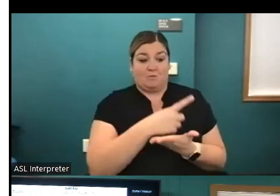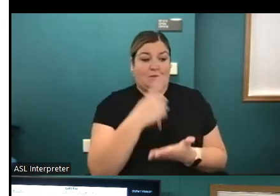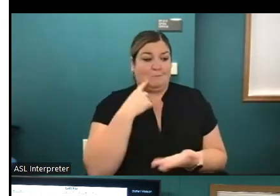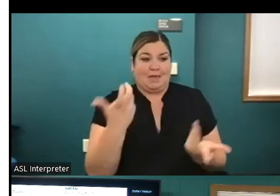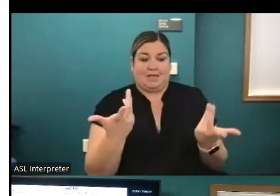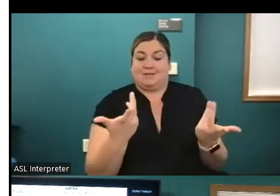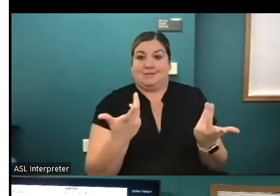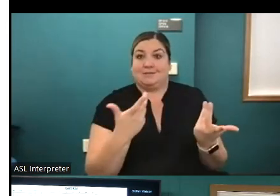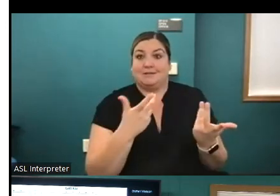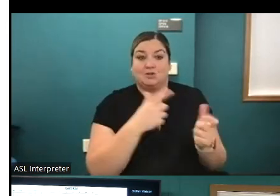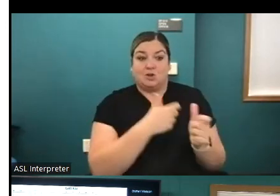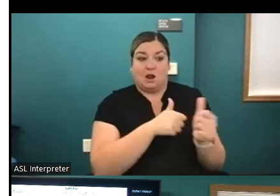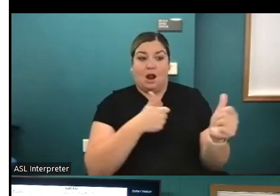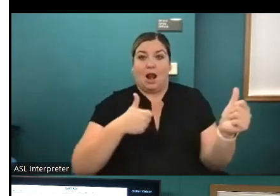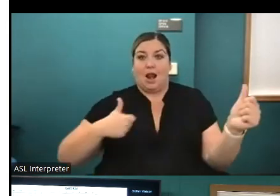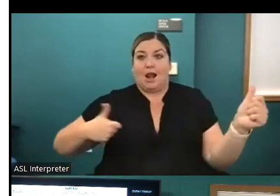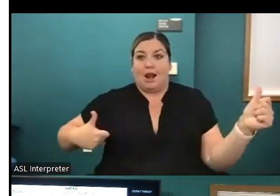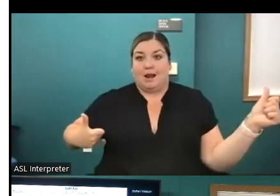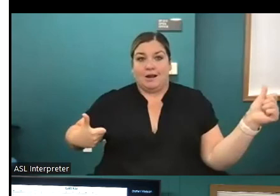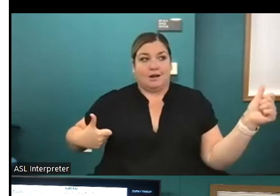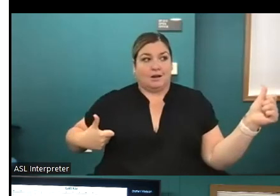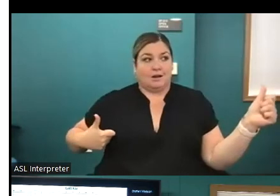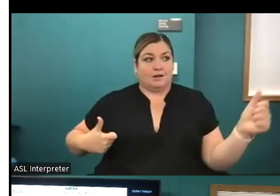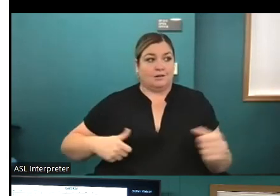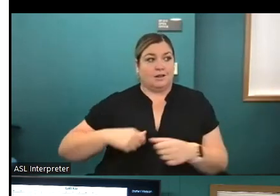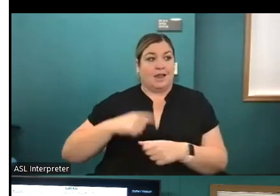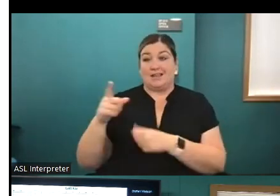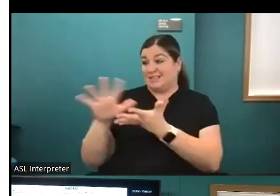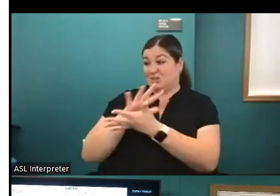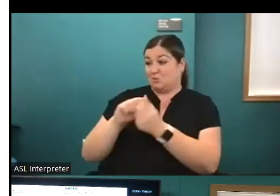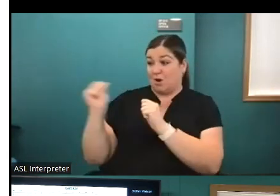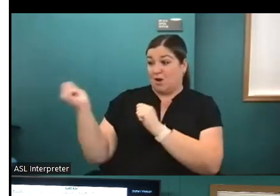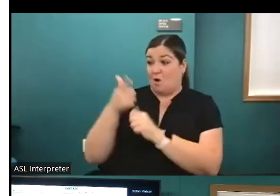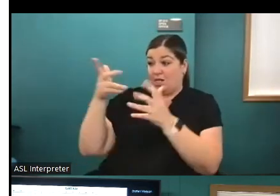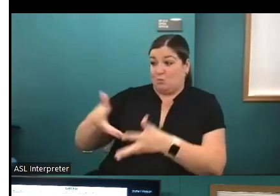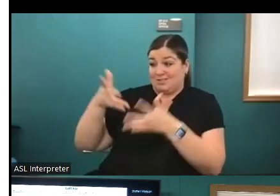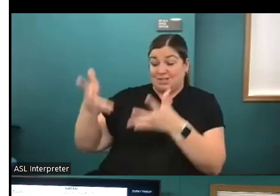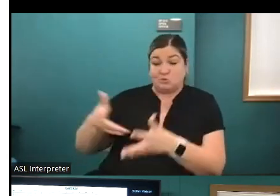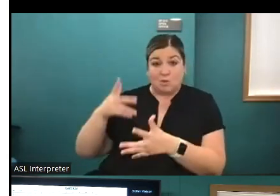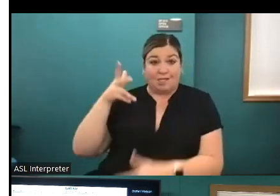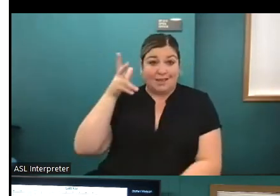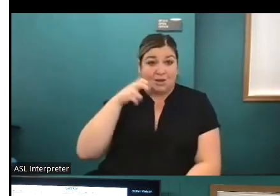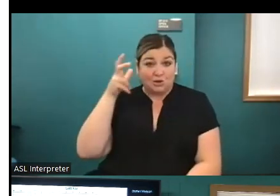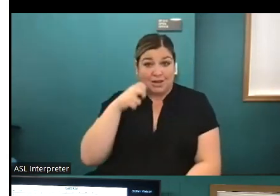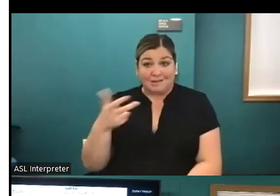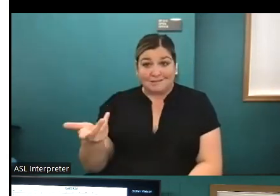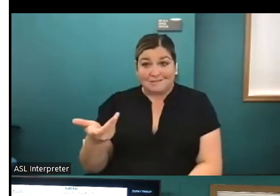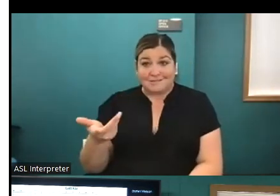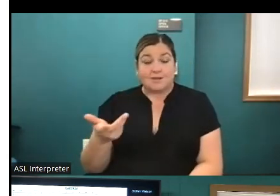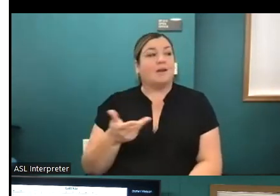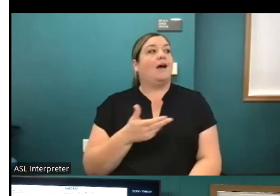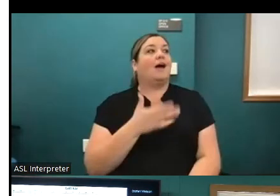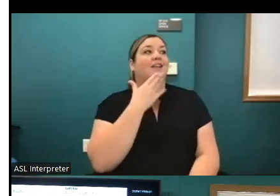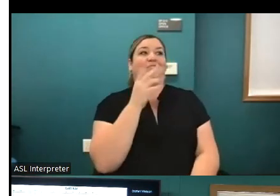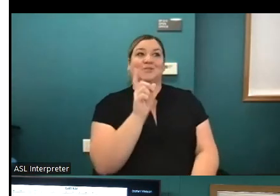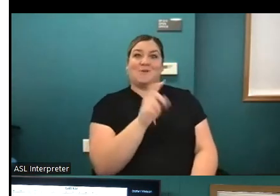was bad. classroom. yeah, it was bad. And then does it destroy all residual hearing? What? Would it destroy all residual hearing? Good